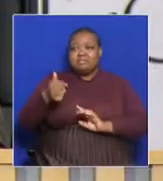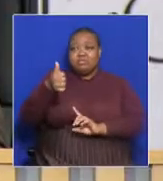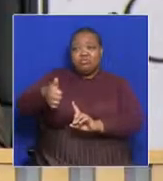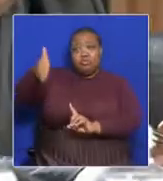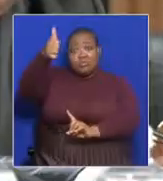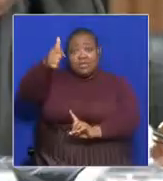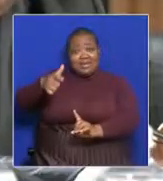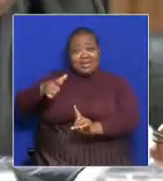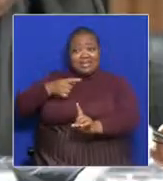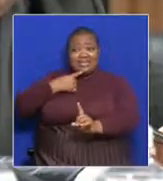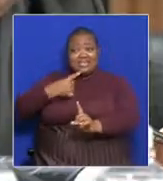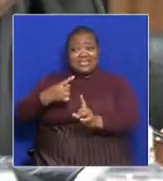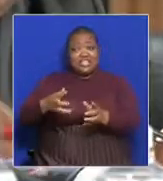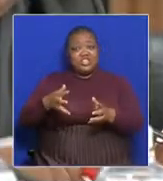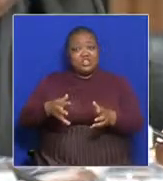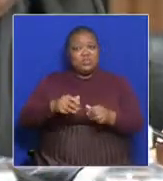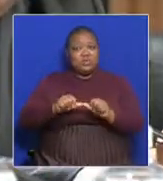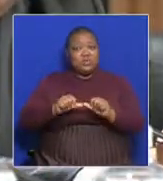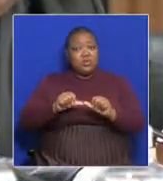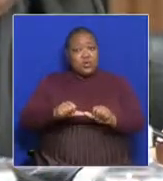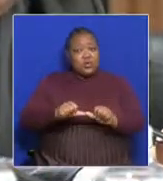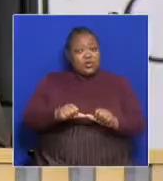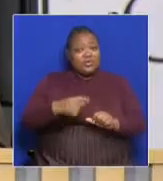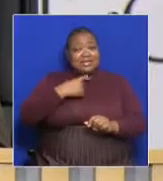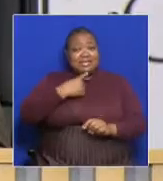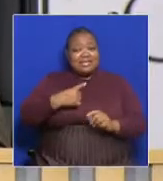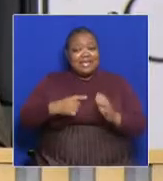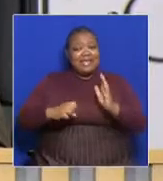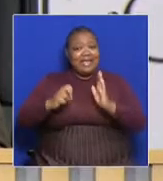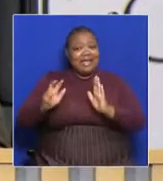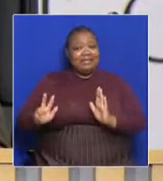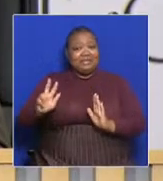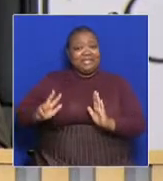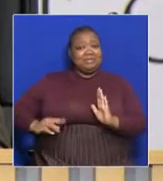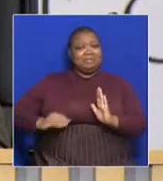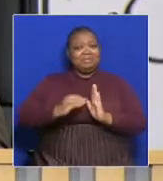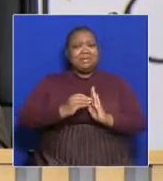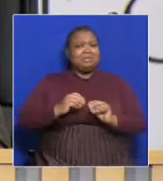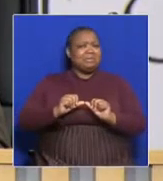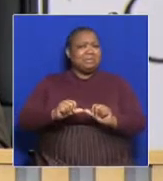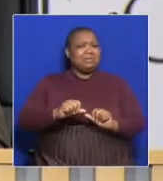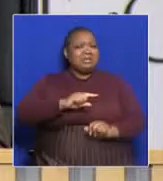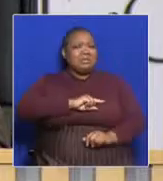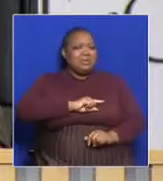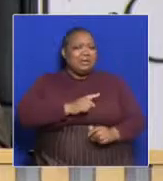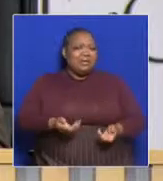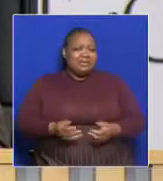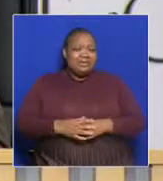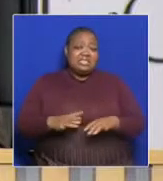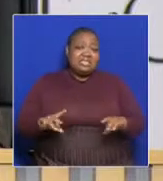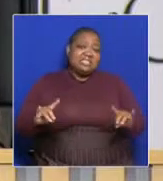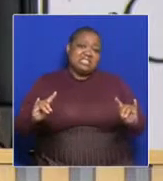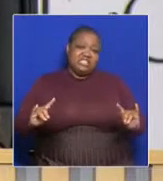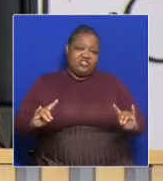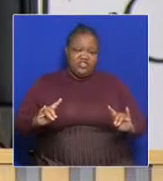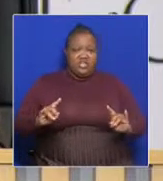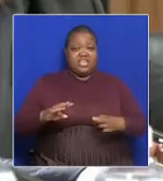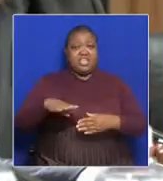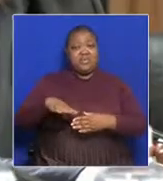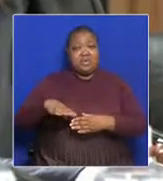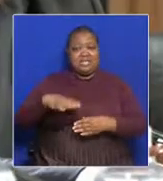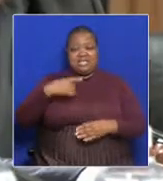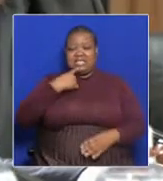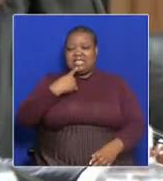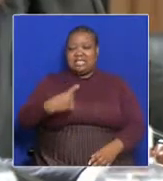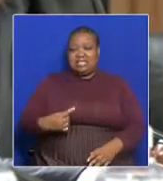do you continue to say it in your affidavit? Chair, Why did you say that? Chair, the reason I say it is because of